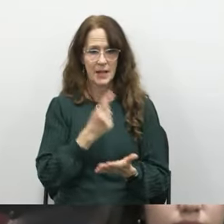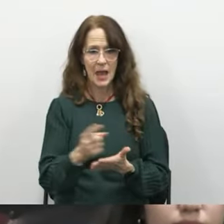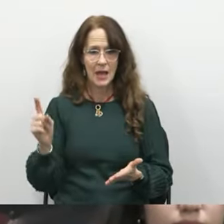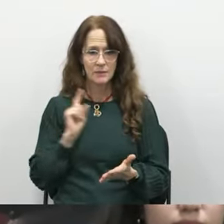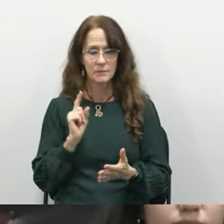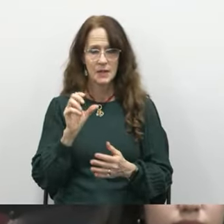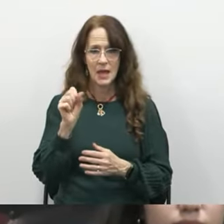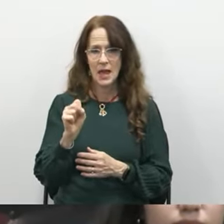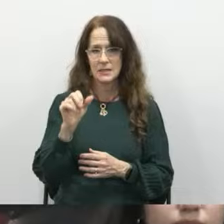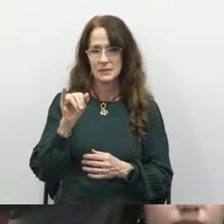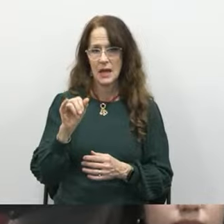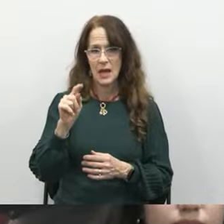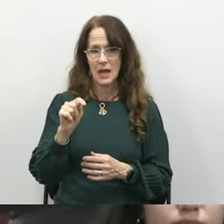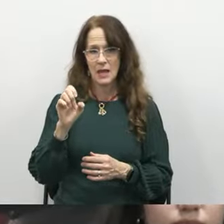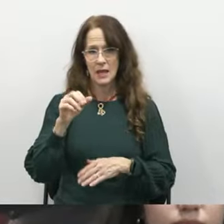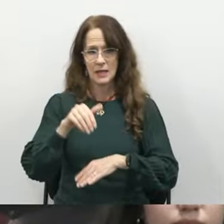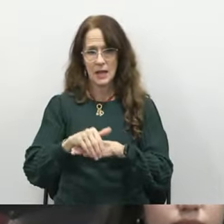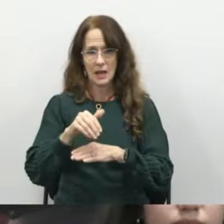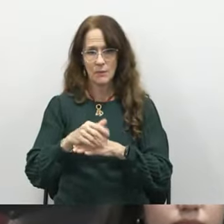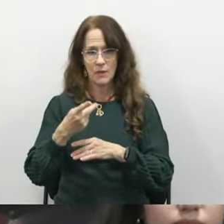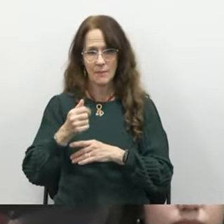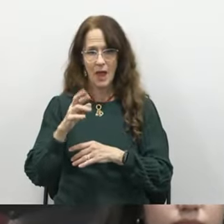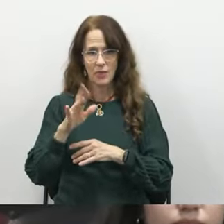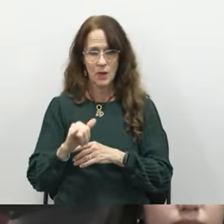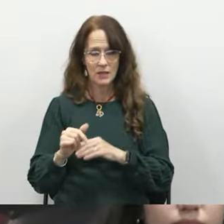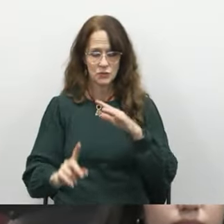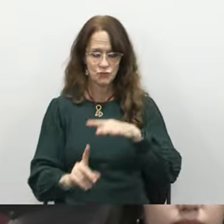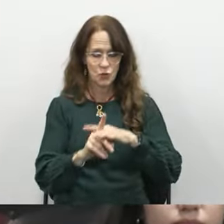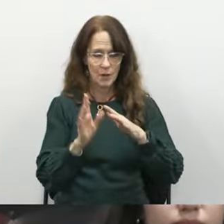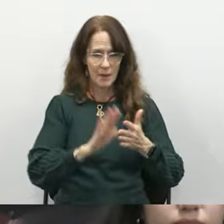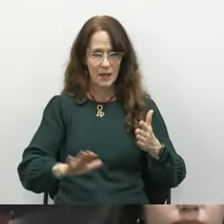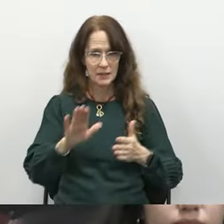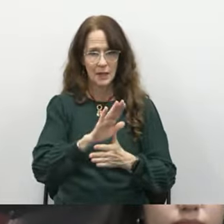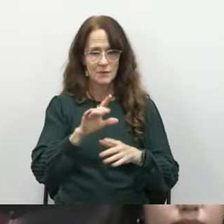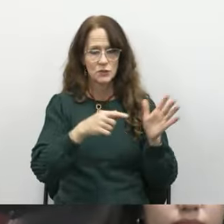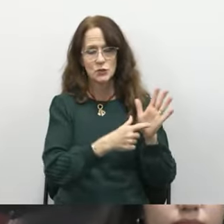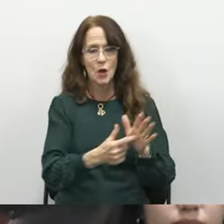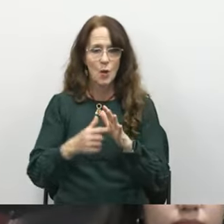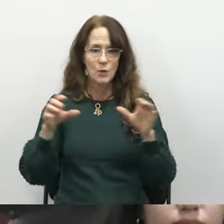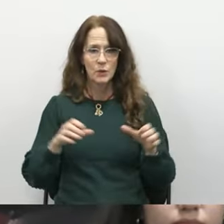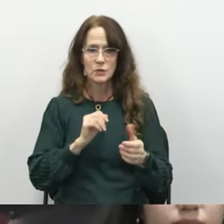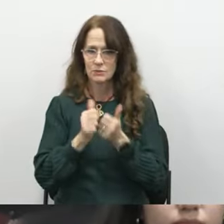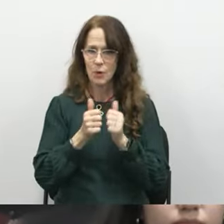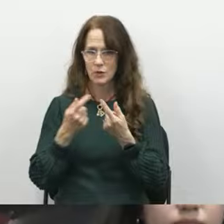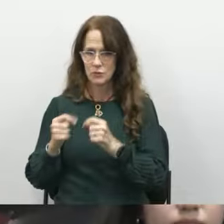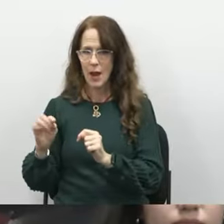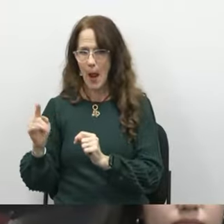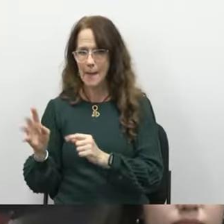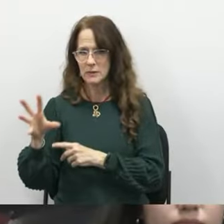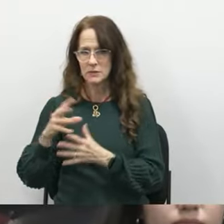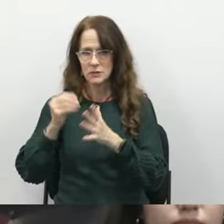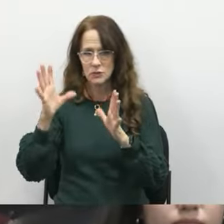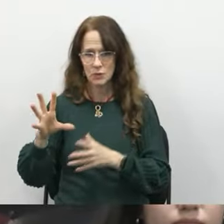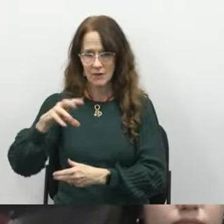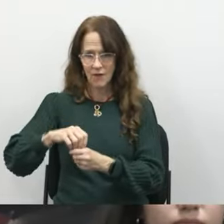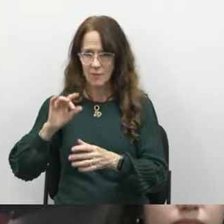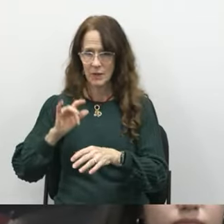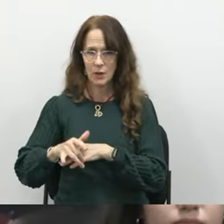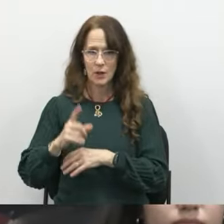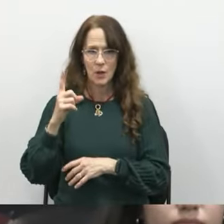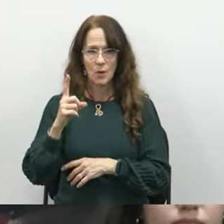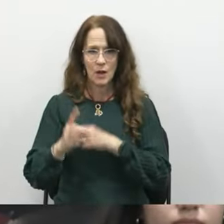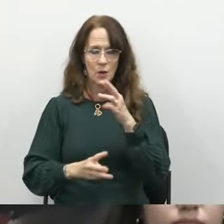site night, where all the pathways on campus got to showcase what work they've been doing, sports got to promote tryouts to get student involvement early on, and our One